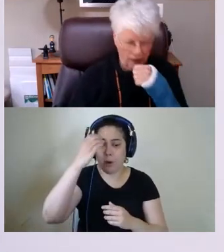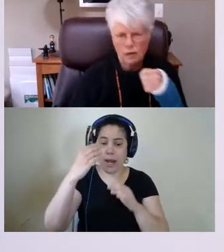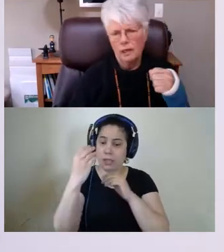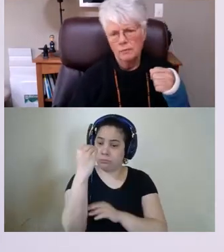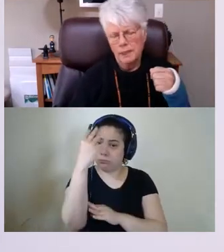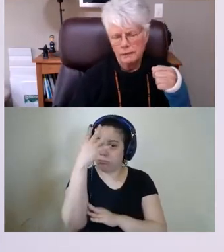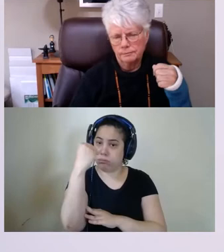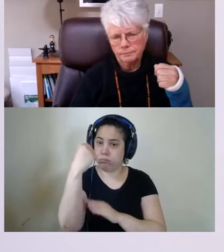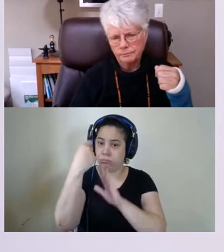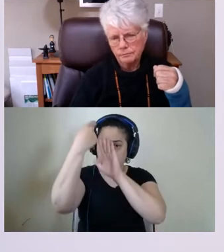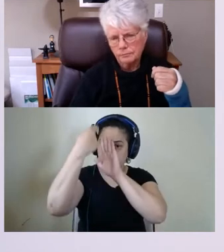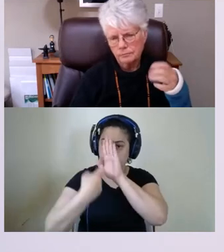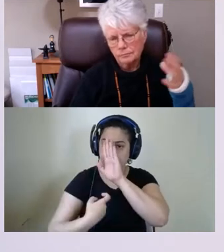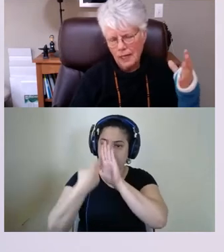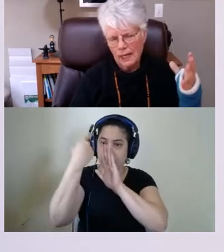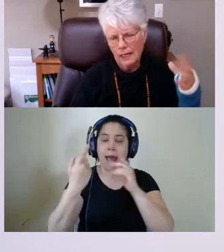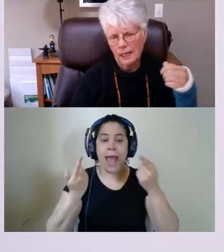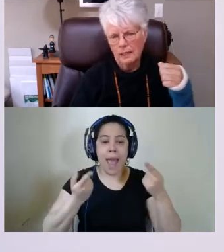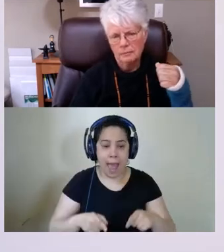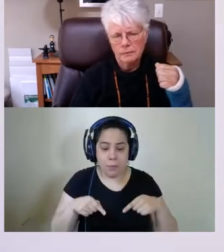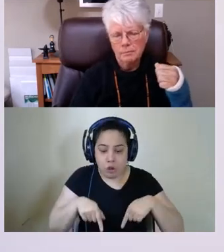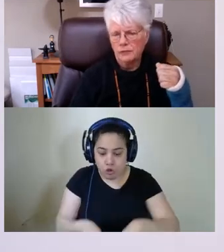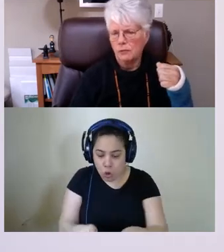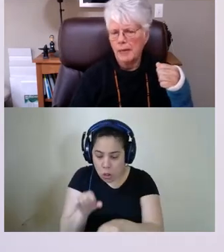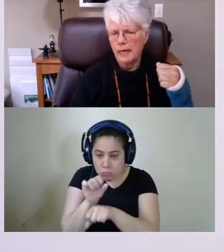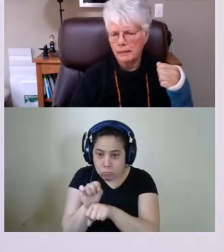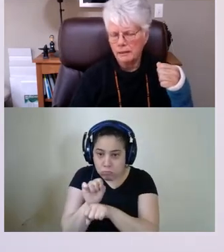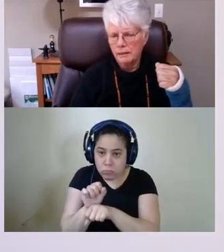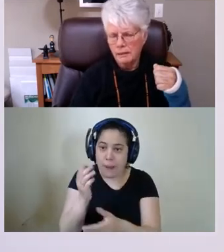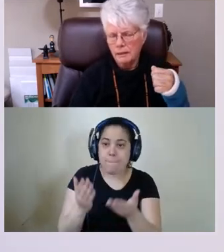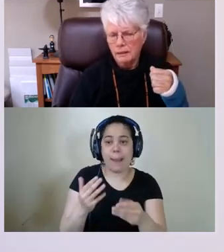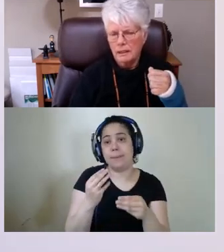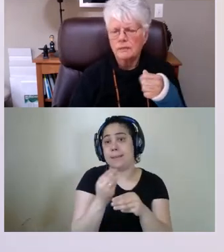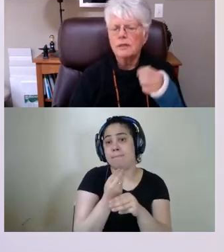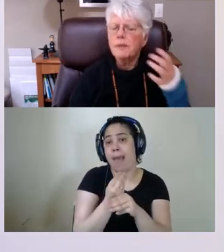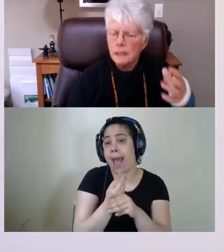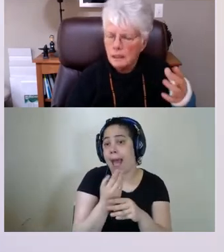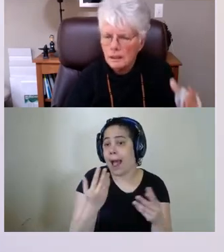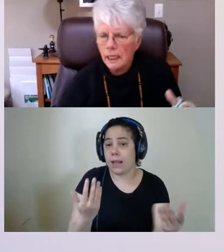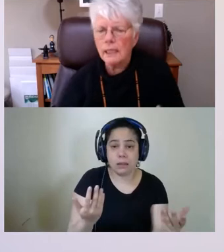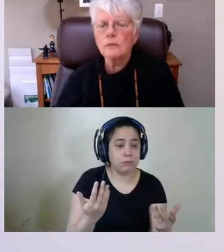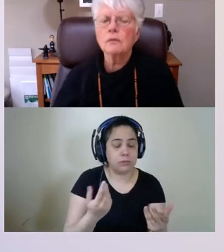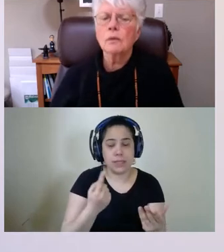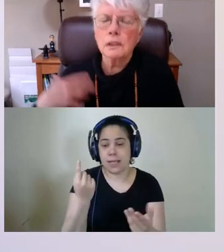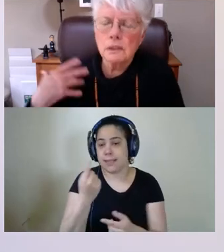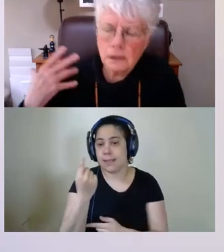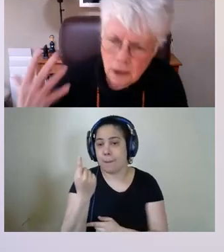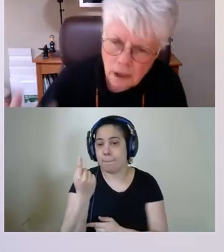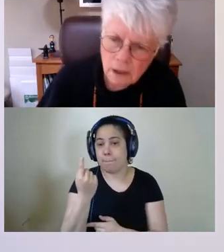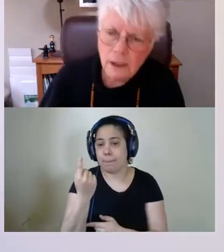may very well have been a mental math, something that